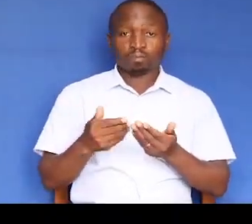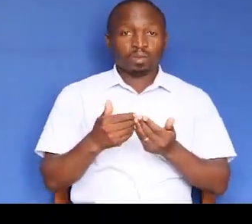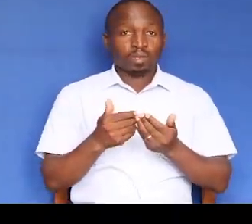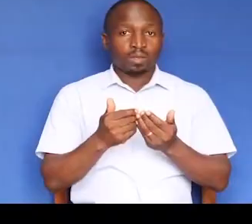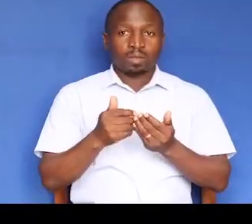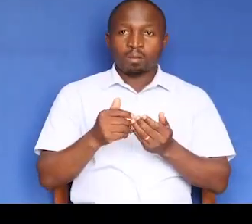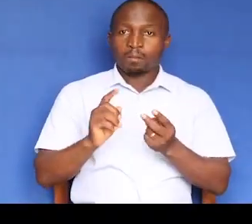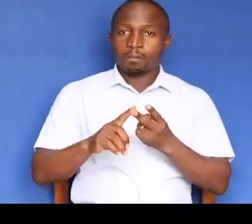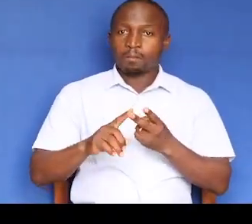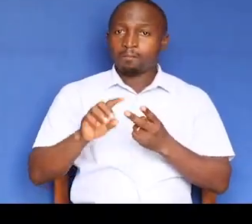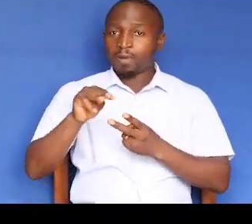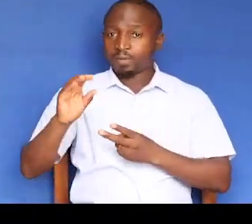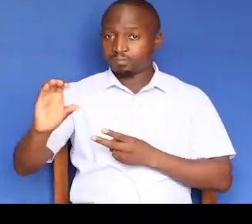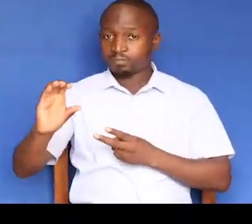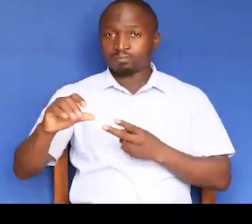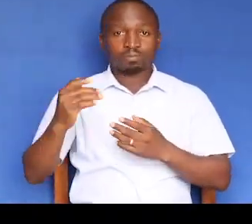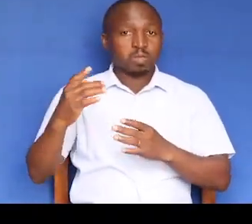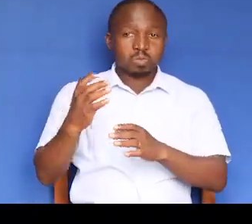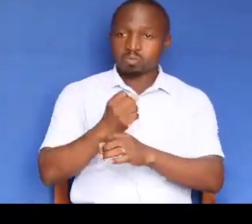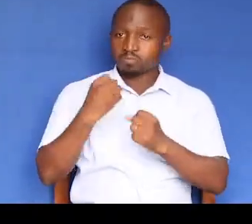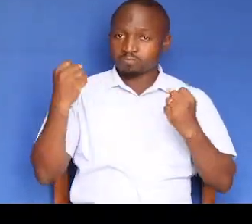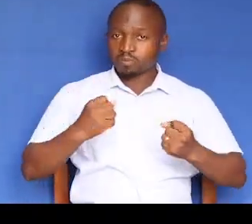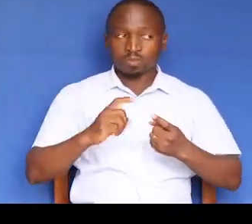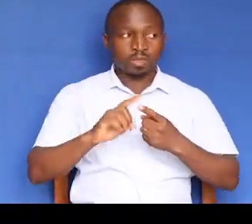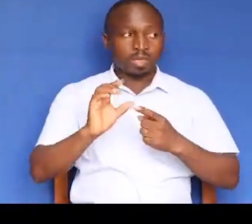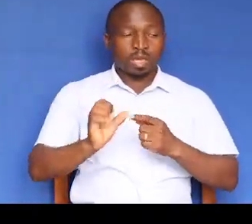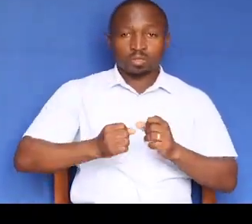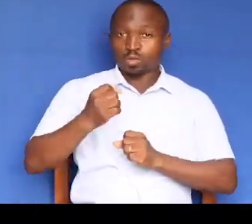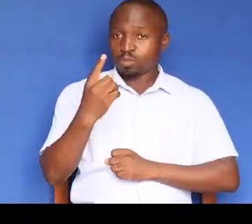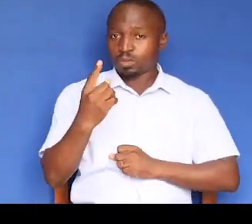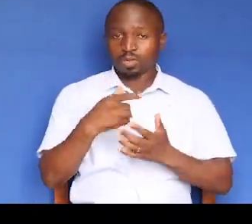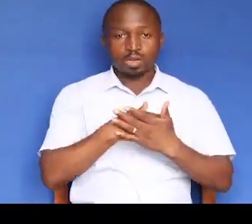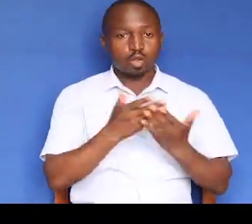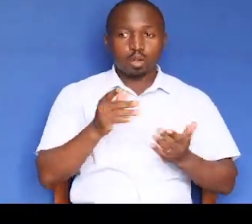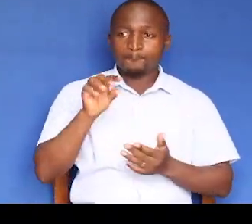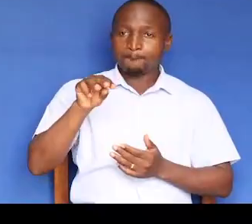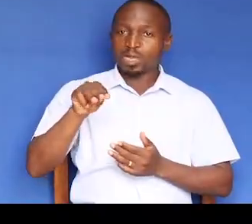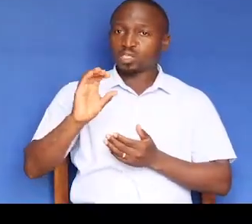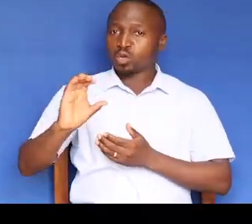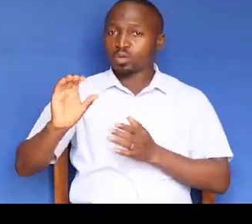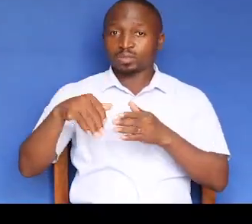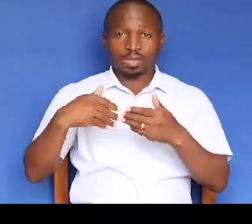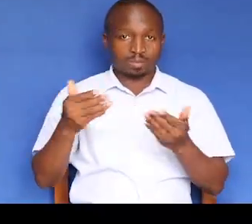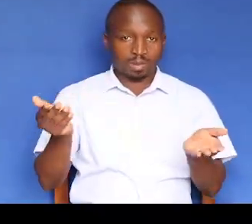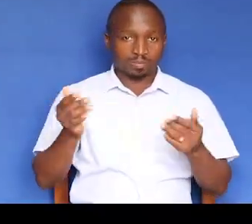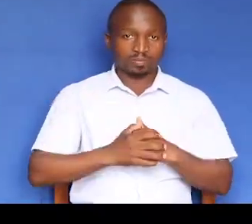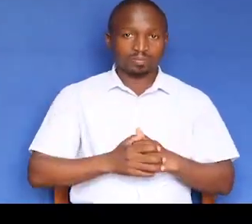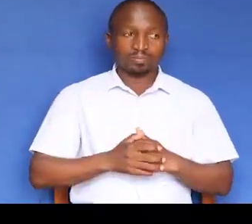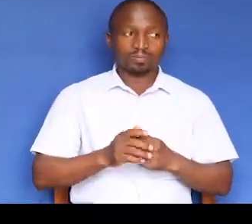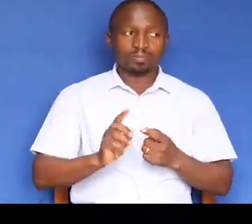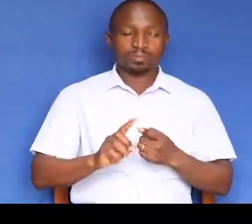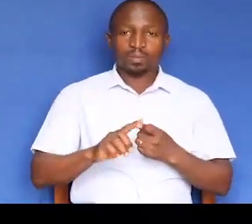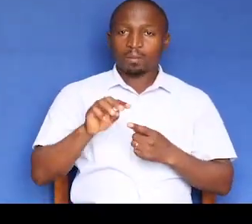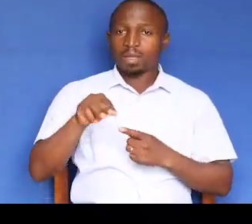no changes at the first stage. At the first stage, there is no marginal cost. At